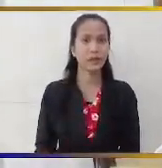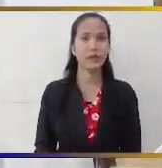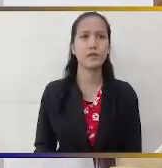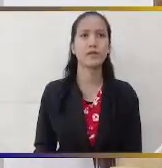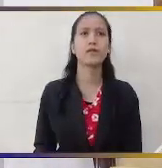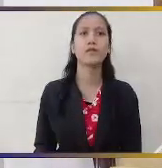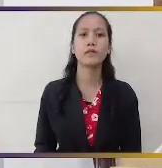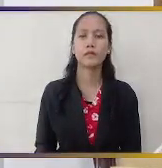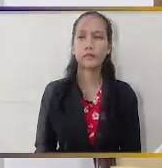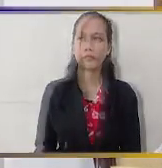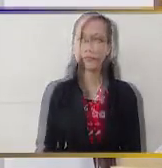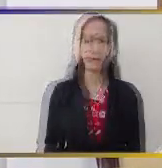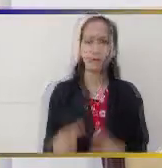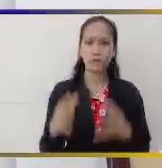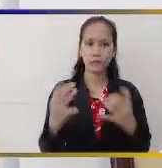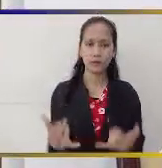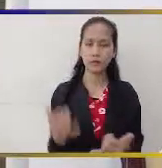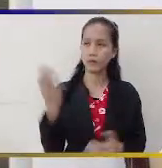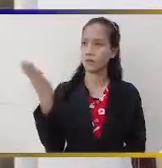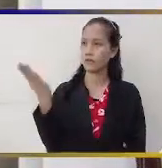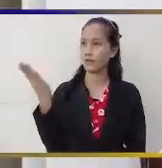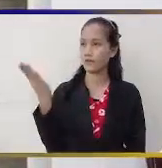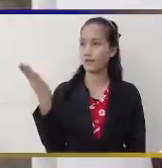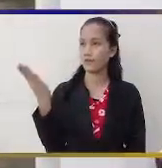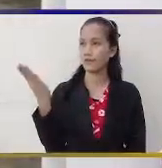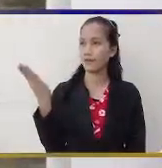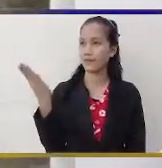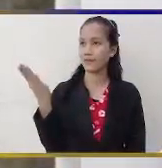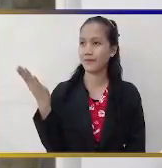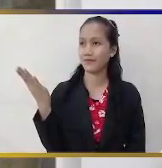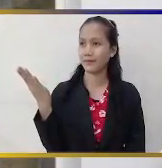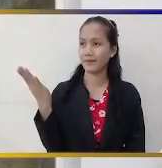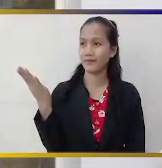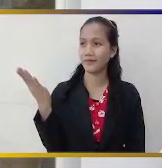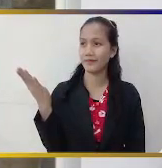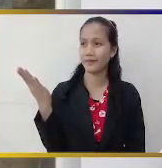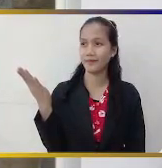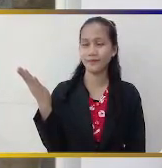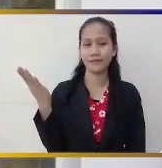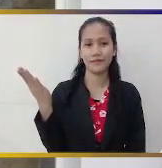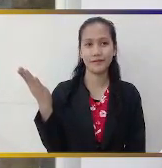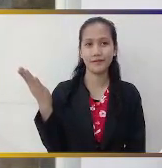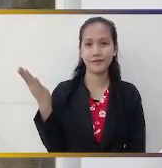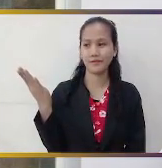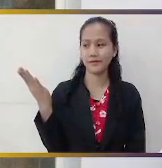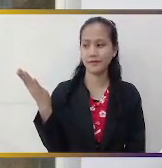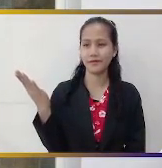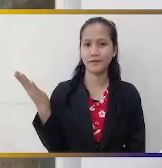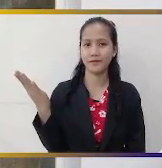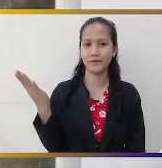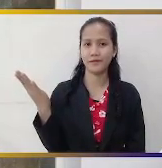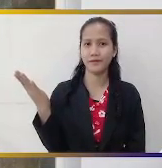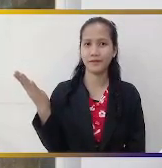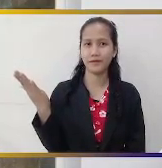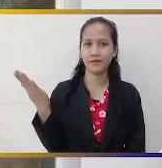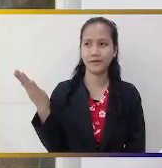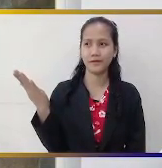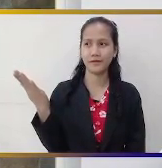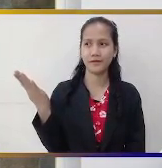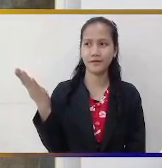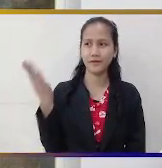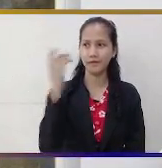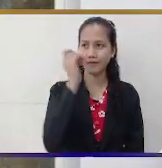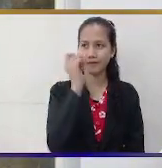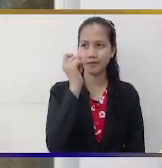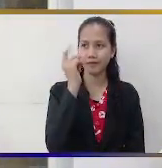13. Whilst by the experiment of this ministration. Now, look, Christian life is an